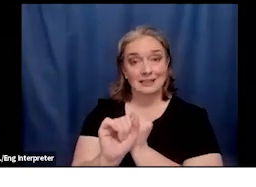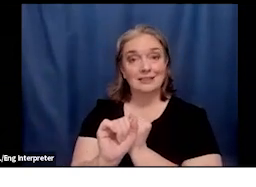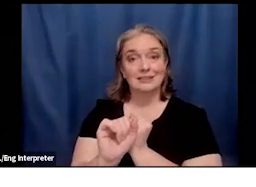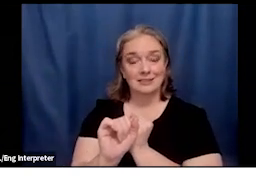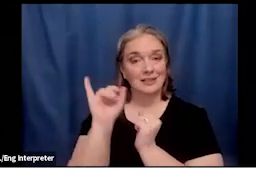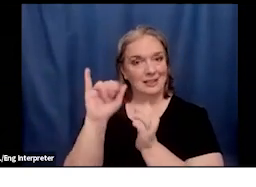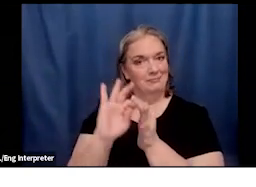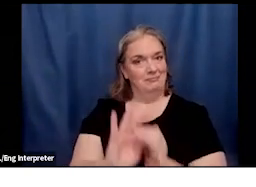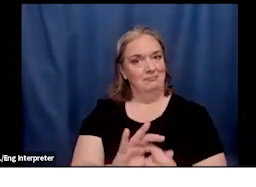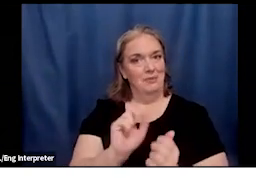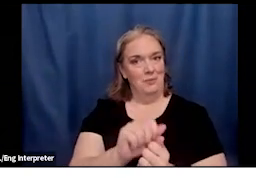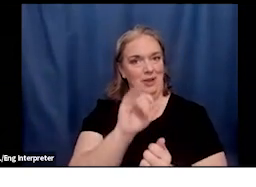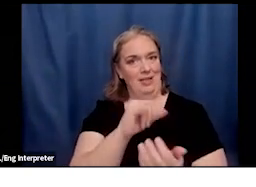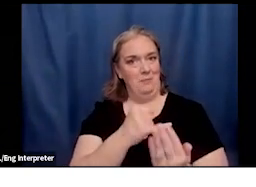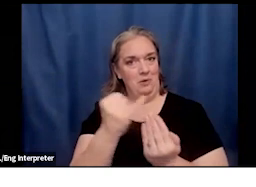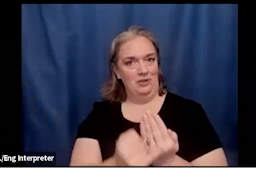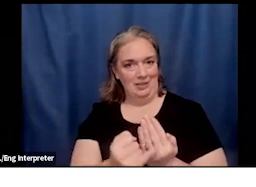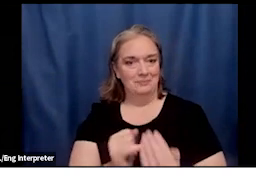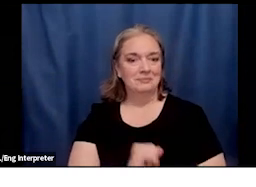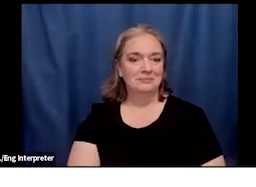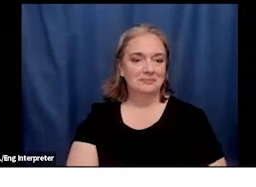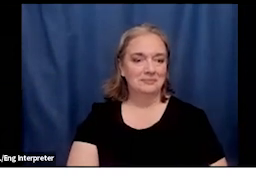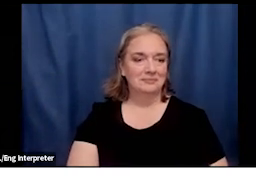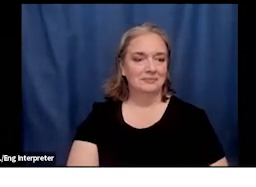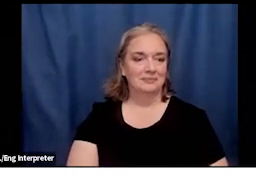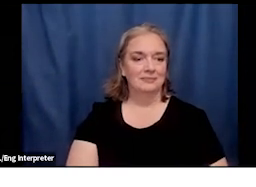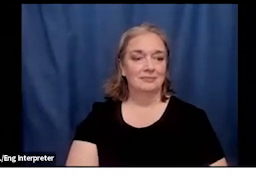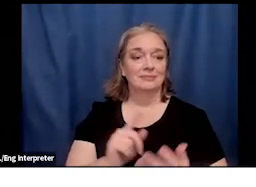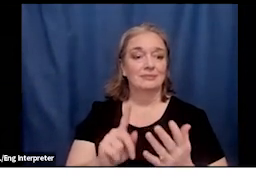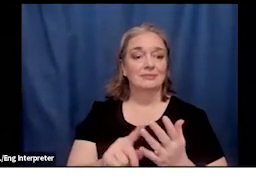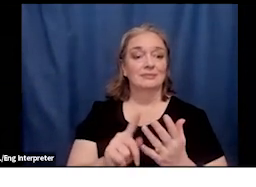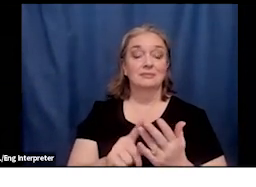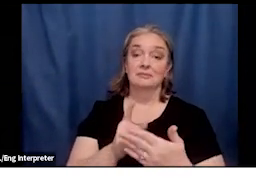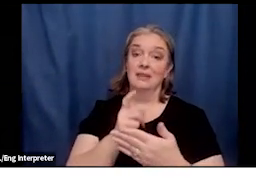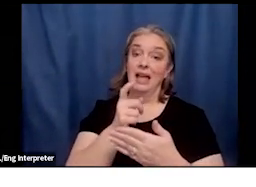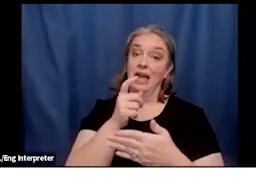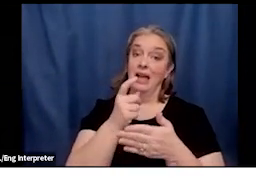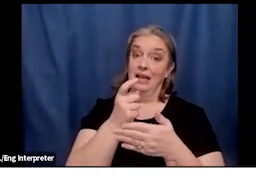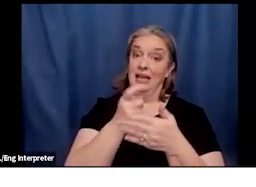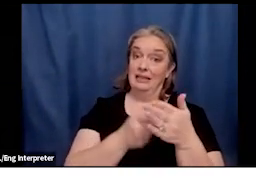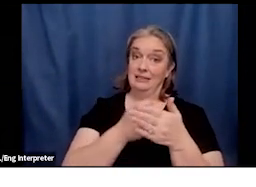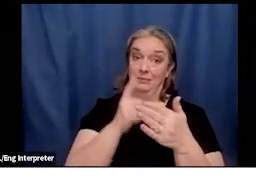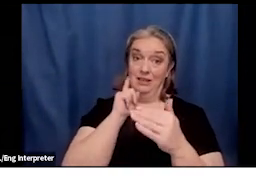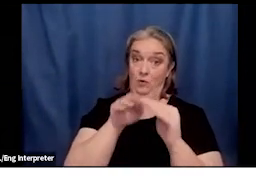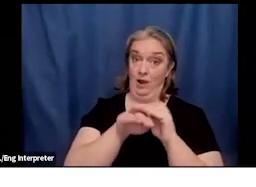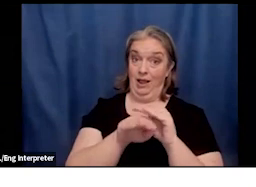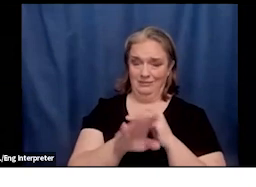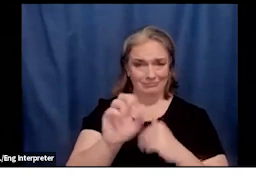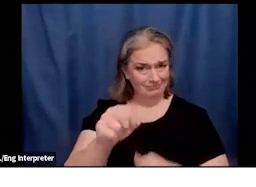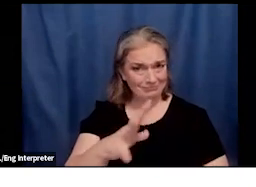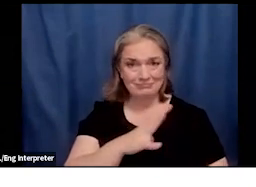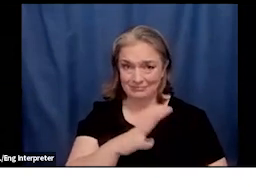directly related to the funded project. Accessibility expenses is something we're seeing more of and is absolutely eligible